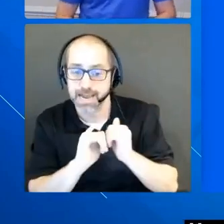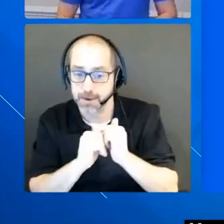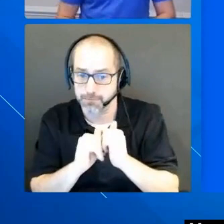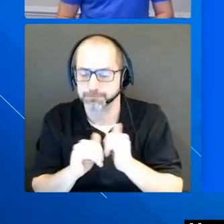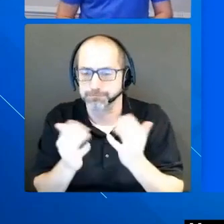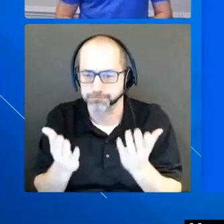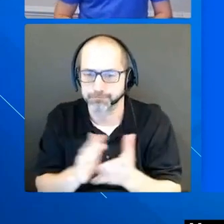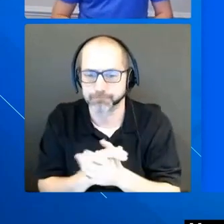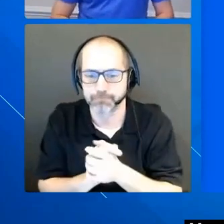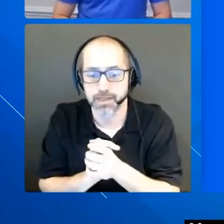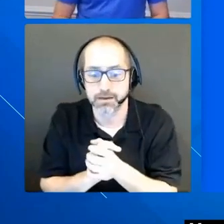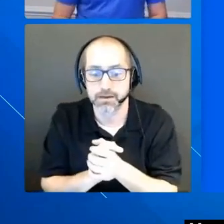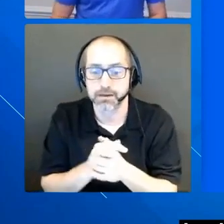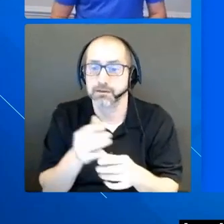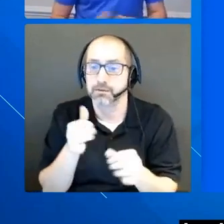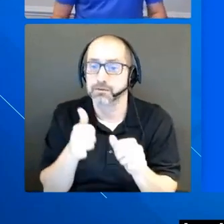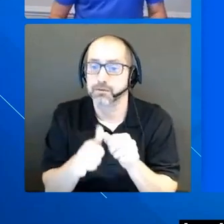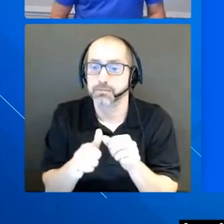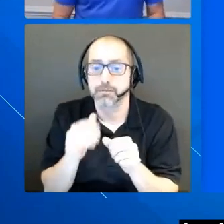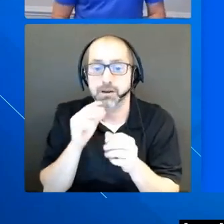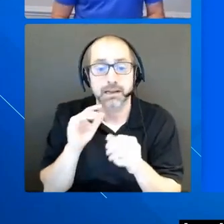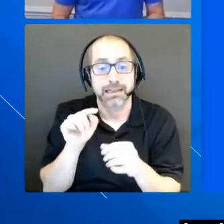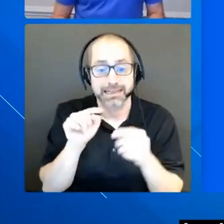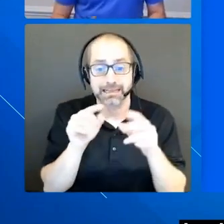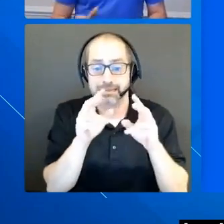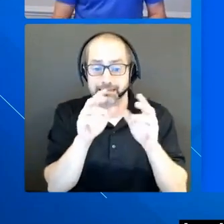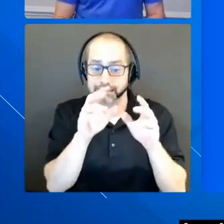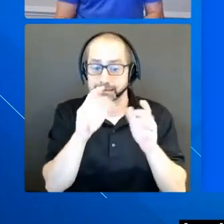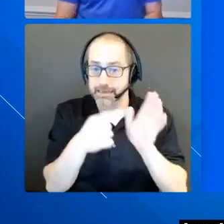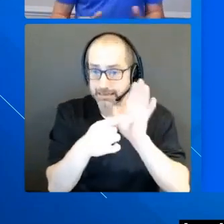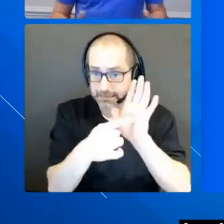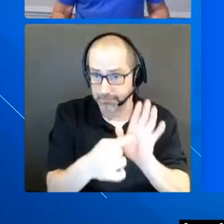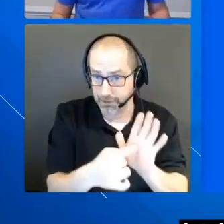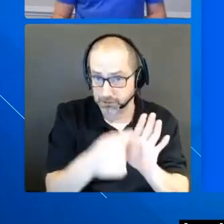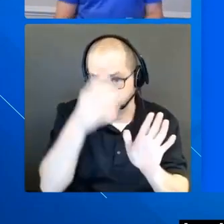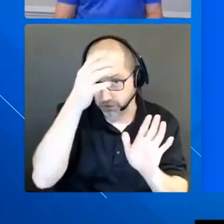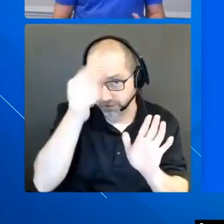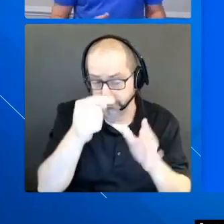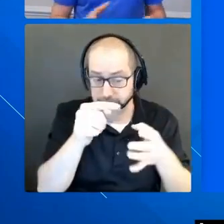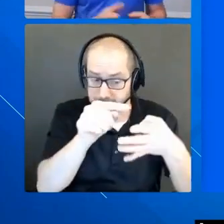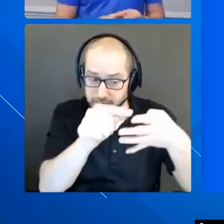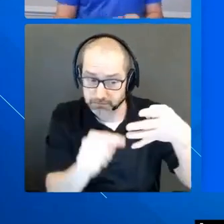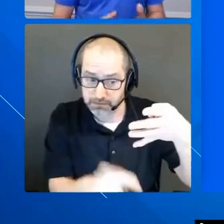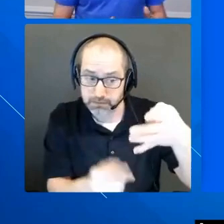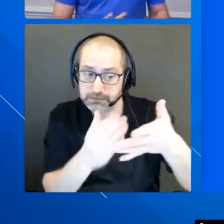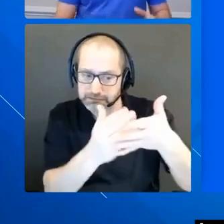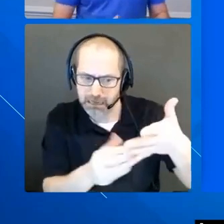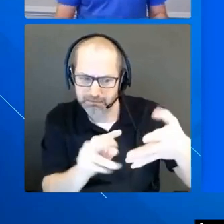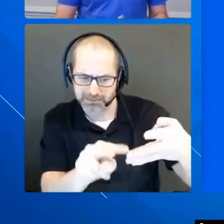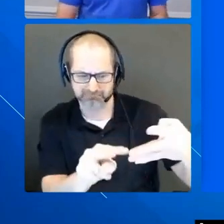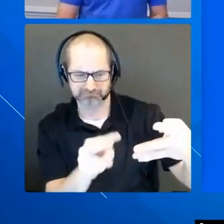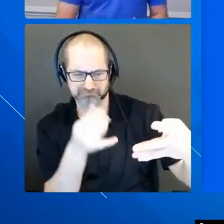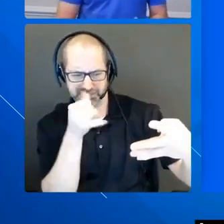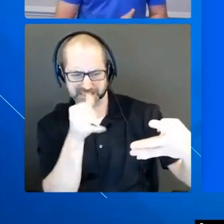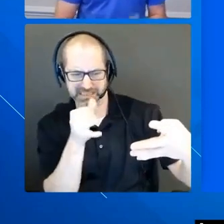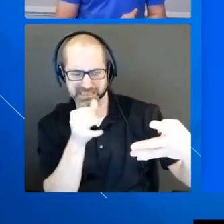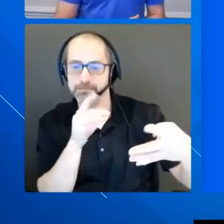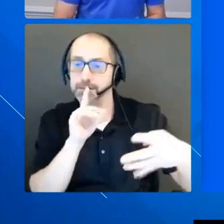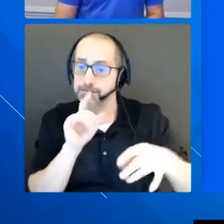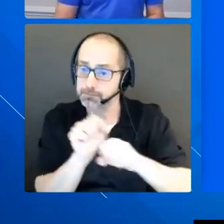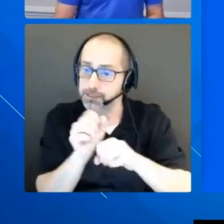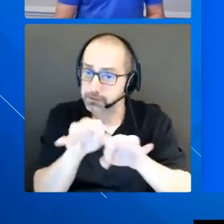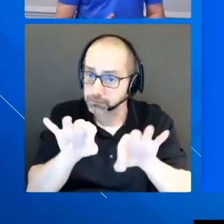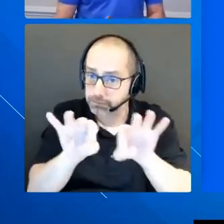these, I'll say higher level examples, concepts, some of them are almost silly, but I really at a high level, I want everybody on here to